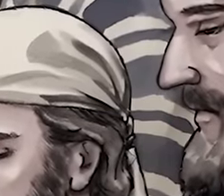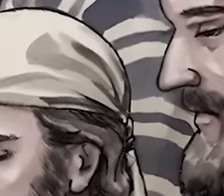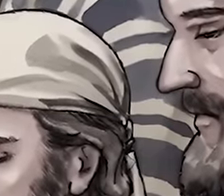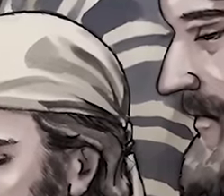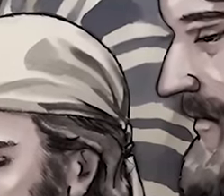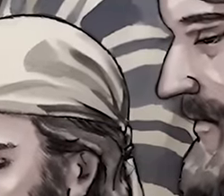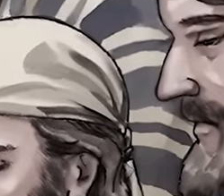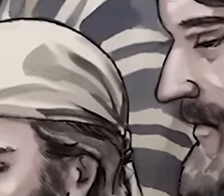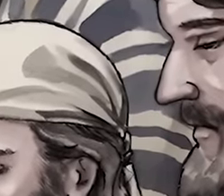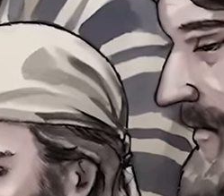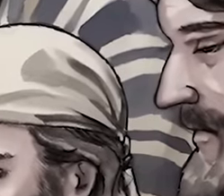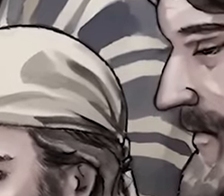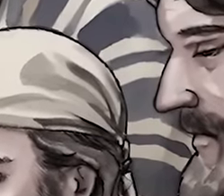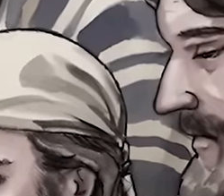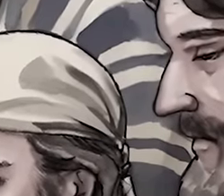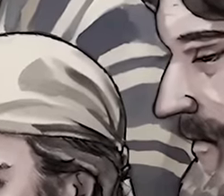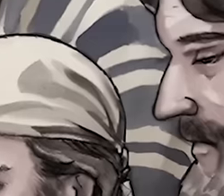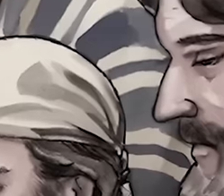them